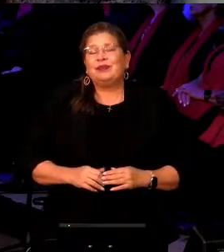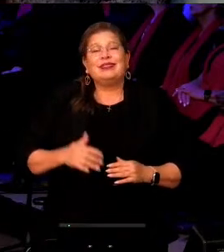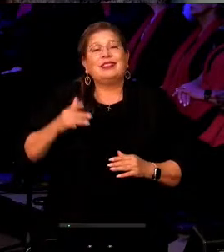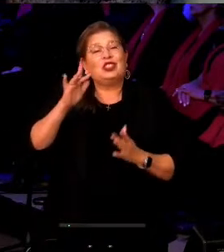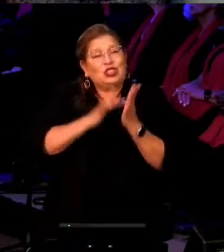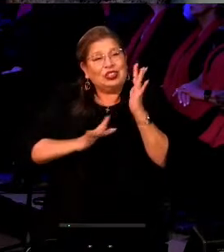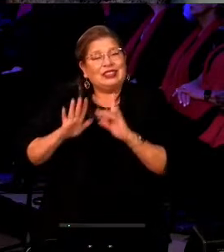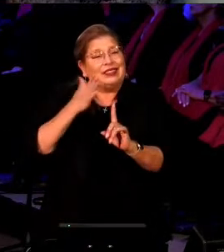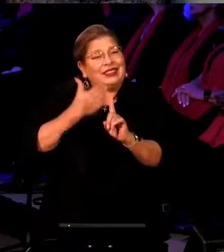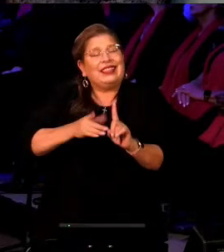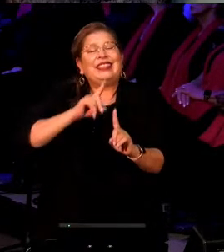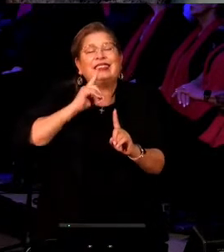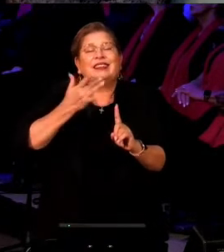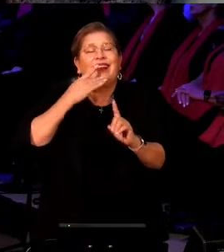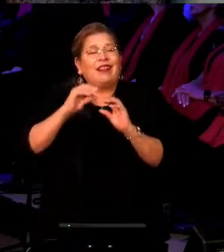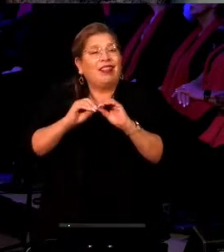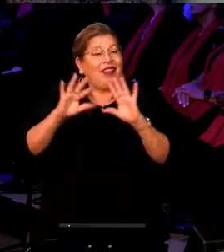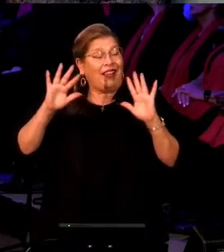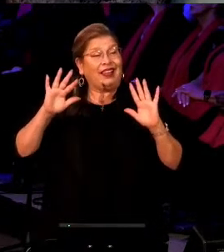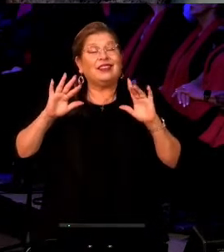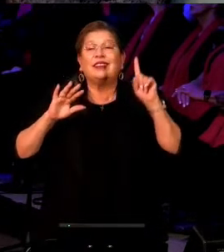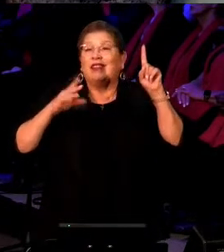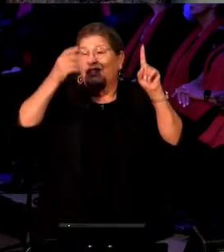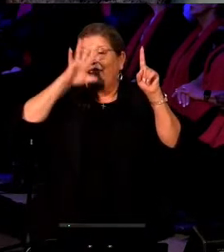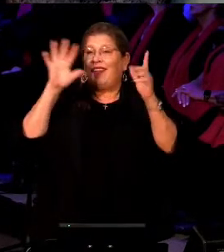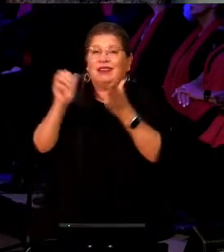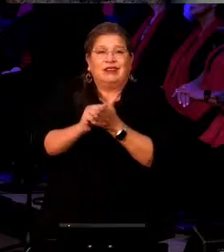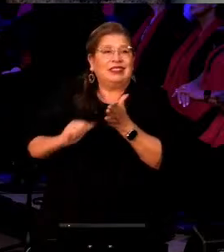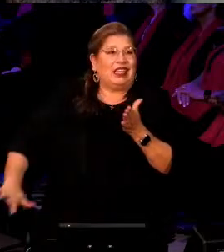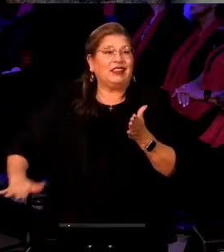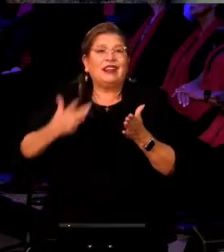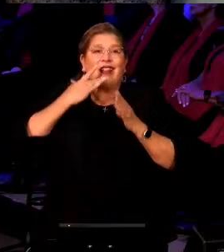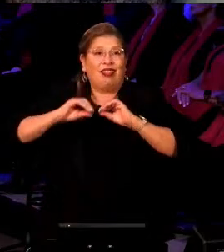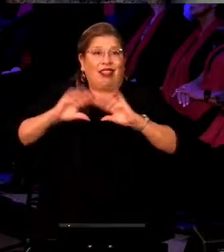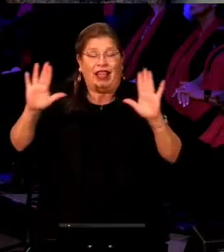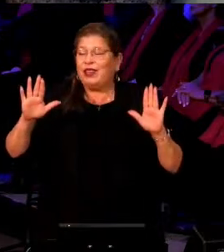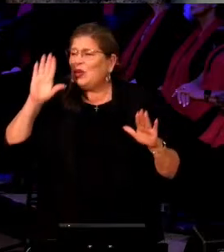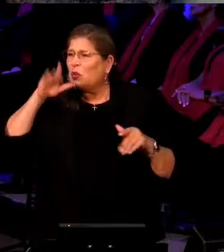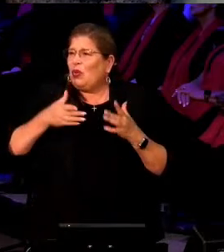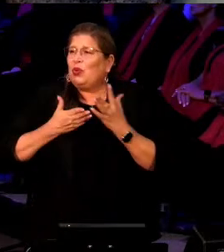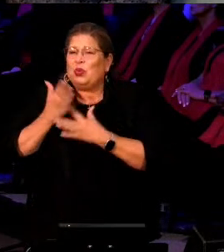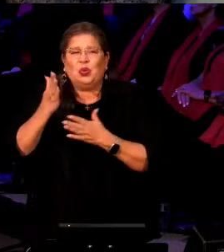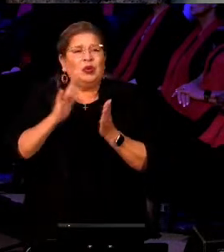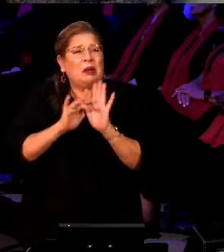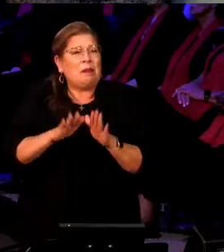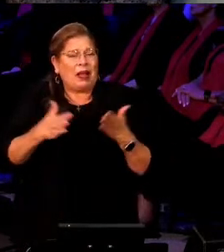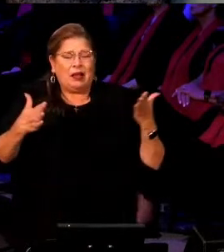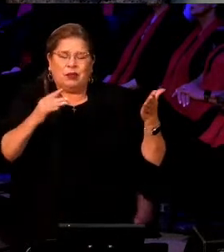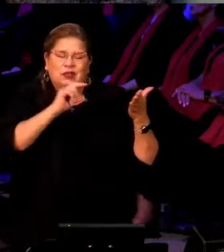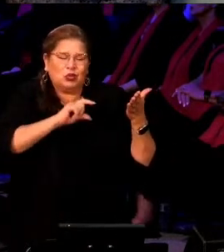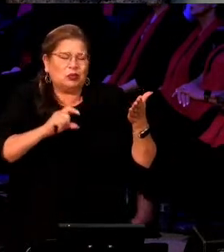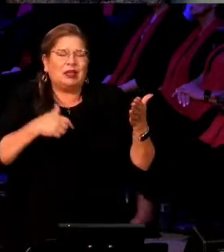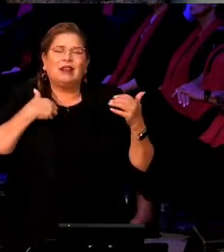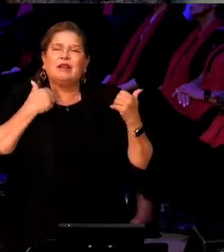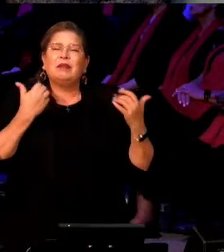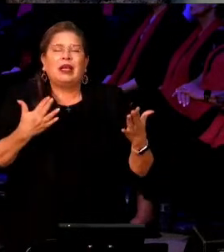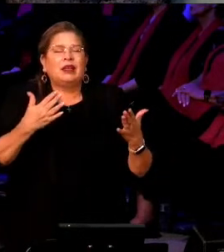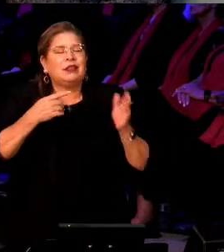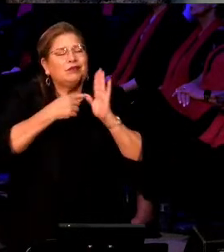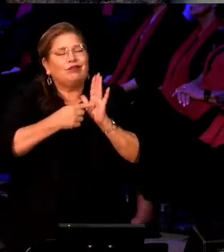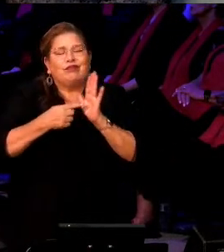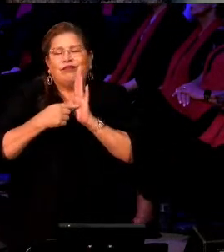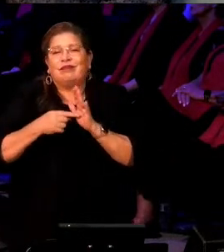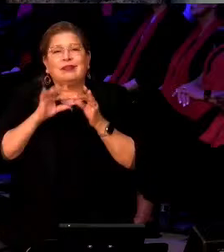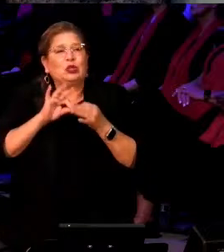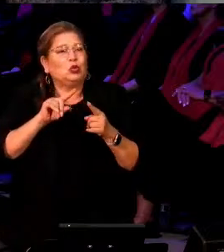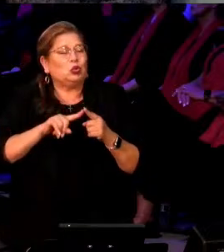Light is taken away. All throughout the scriptures, light is an important symbol. It's an image associated with that which